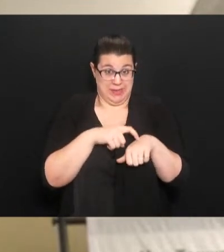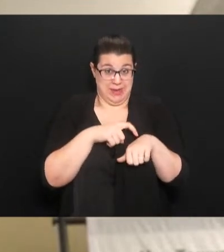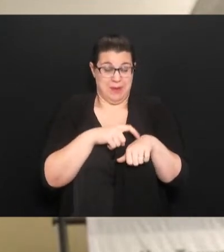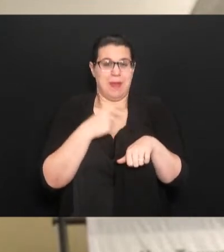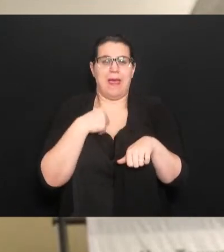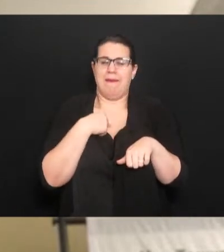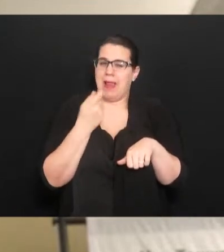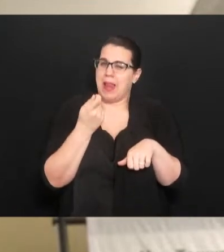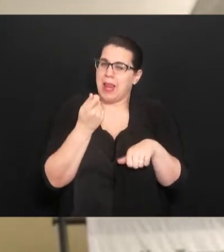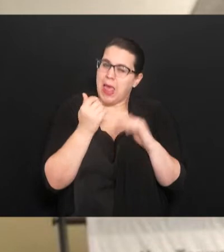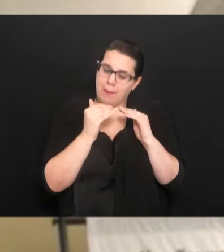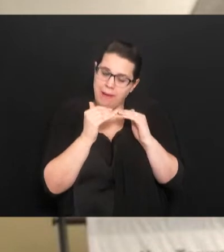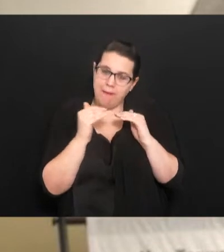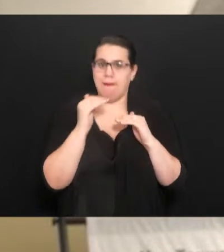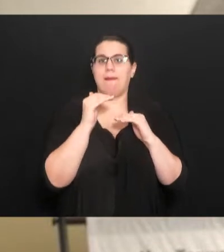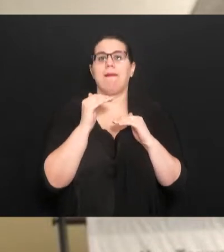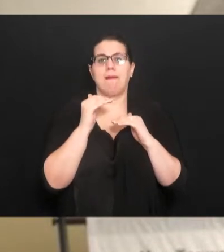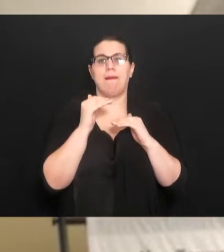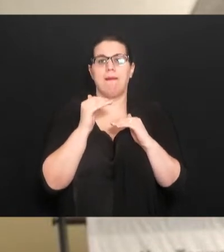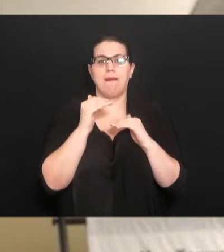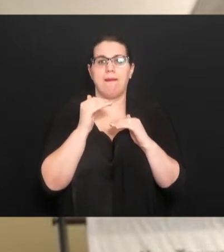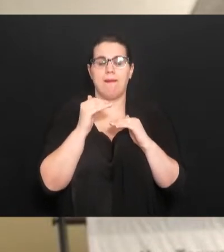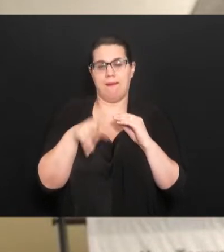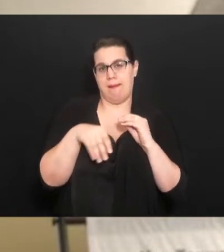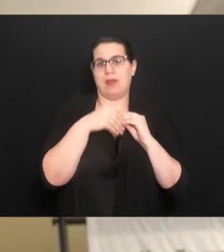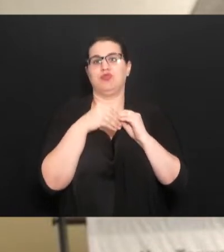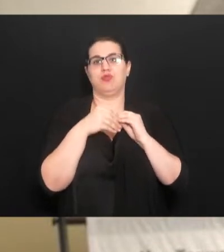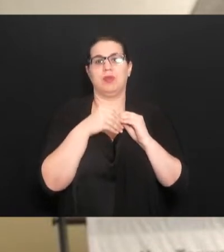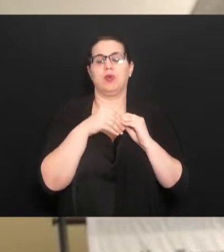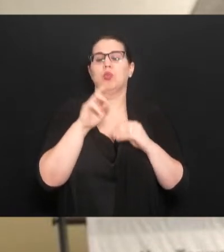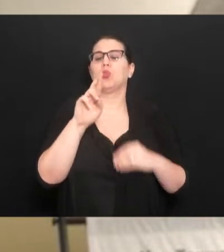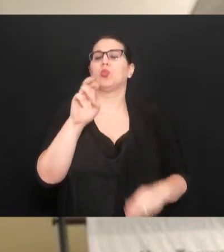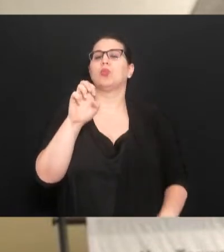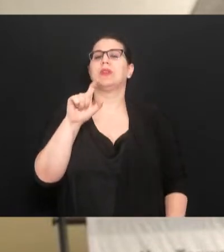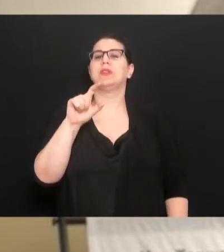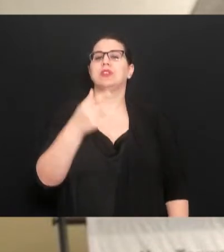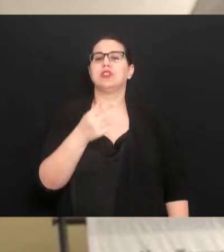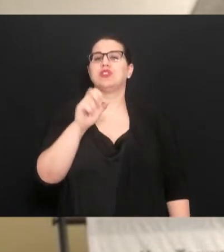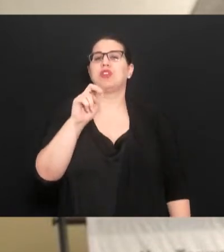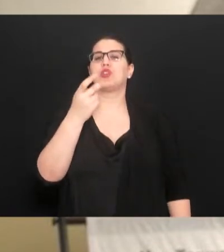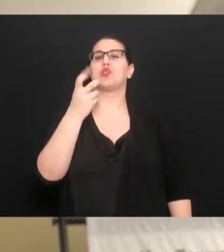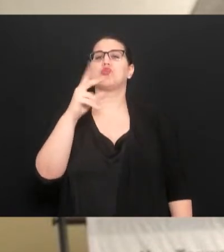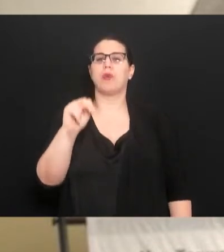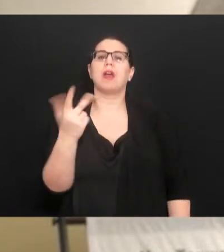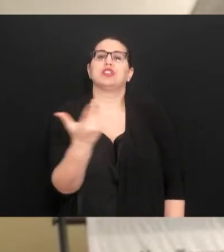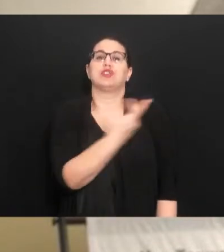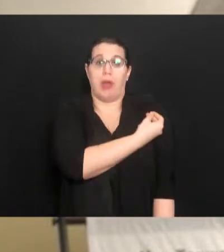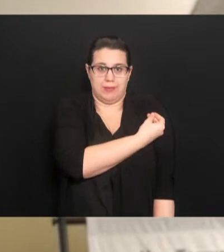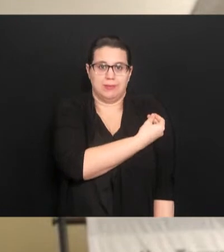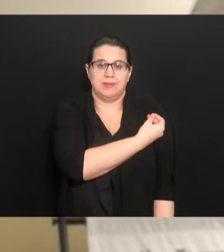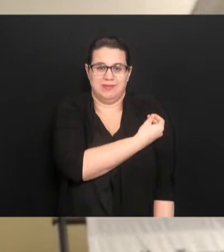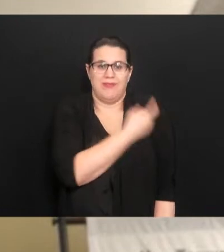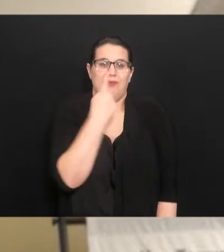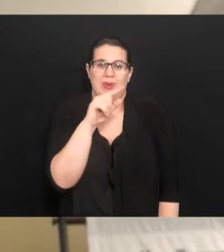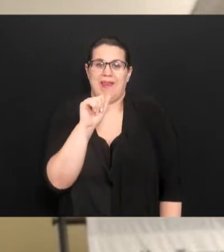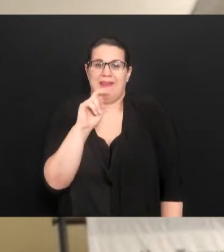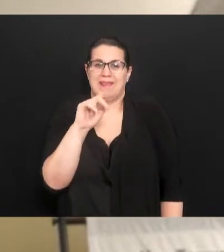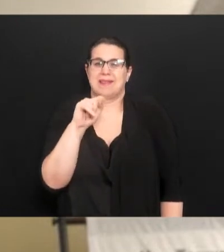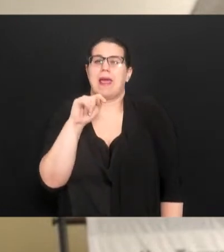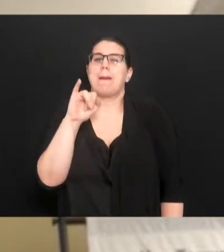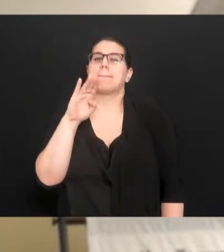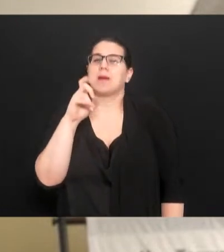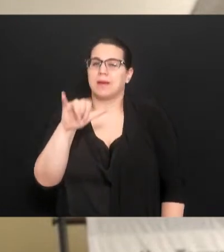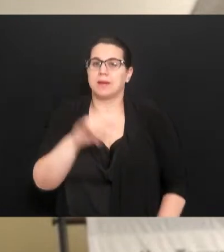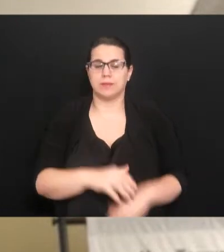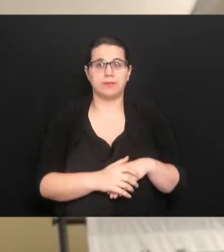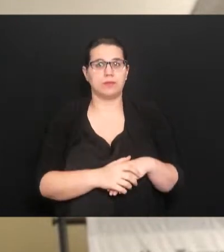supply of the Regeneron antibody shot, but we continue to see supply chain